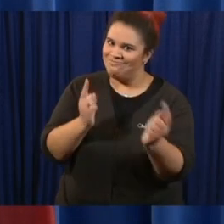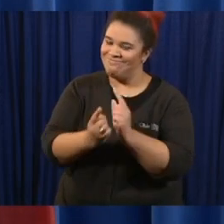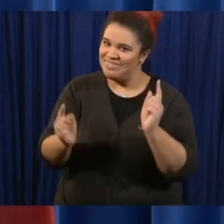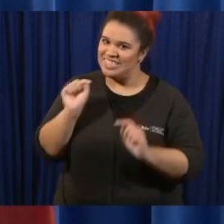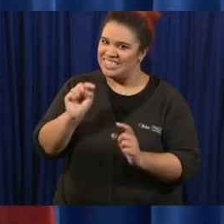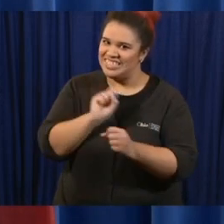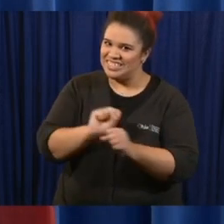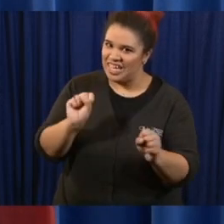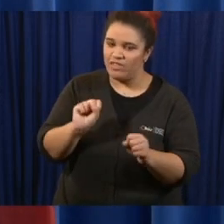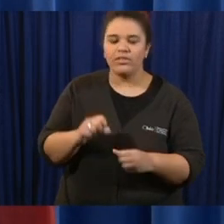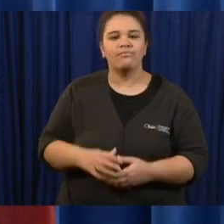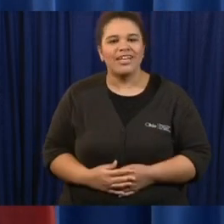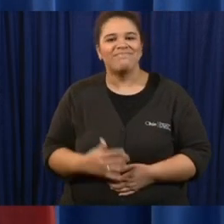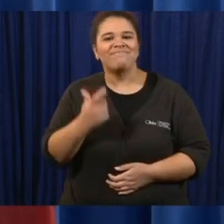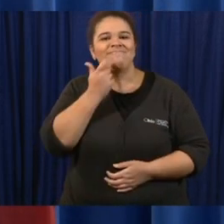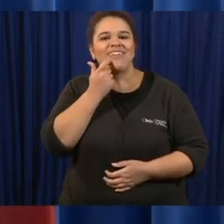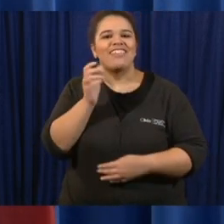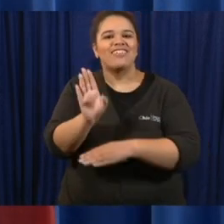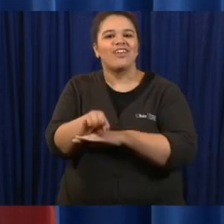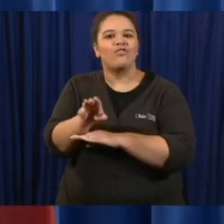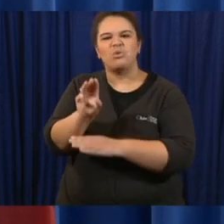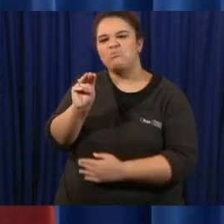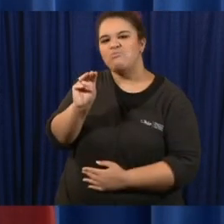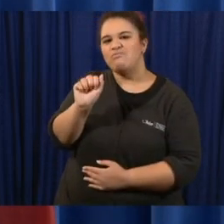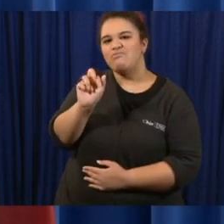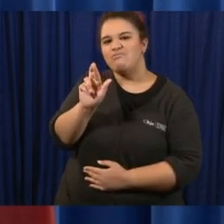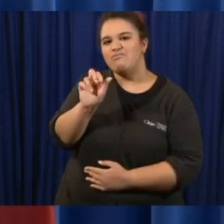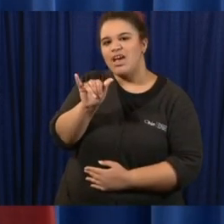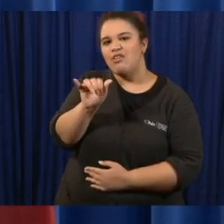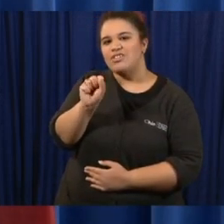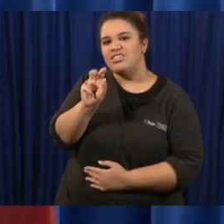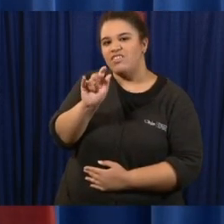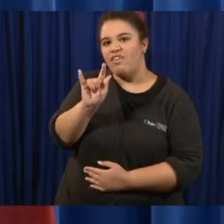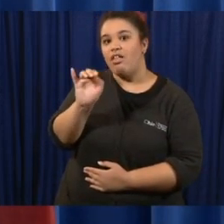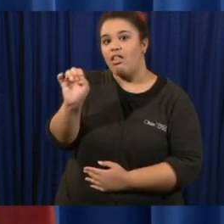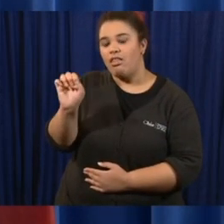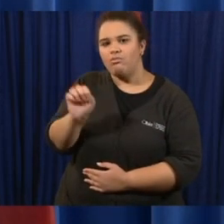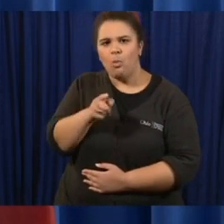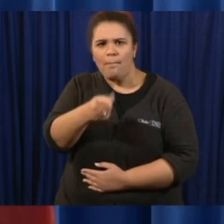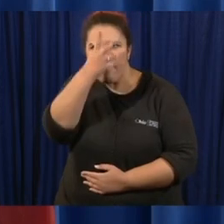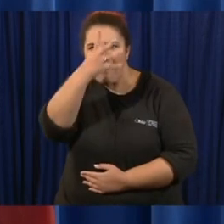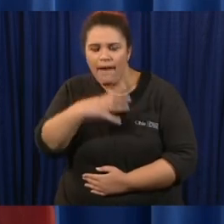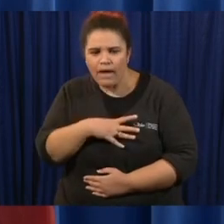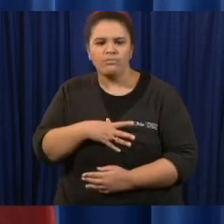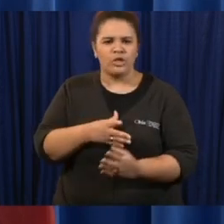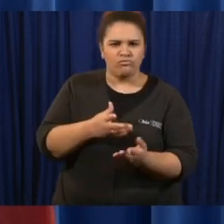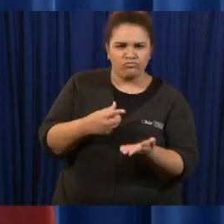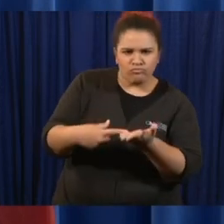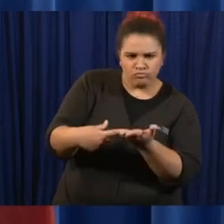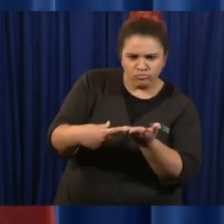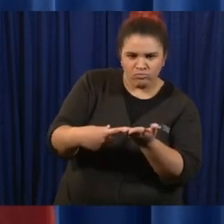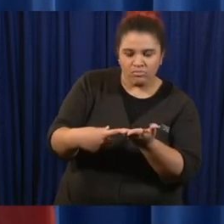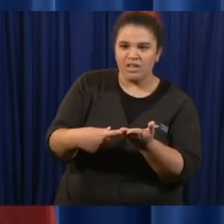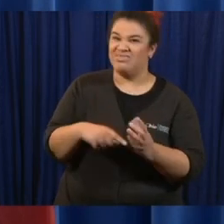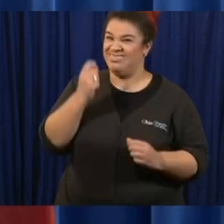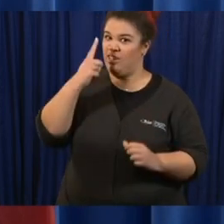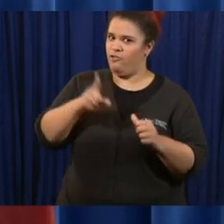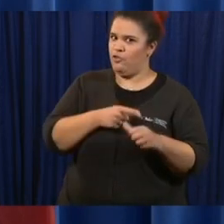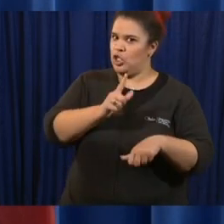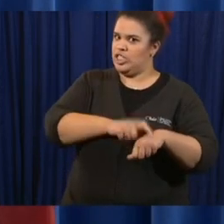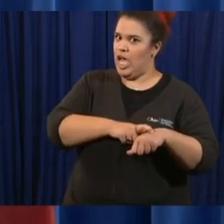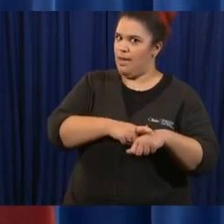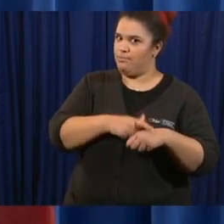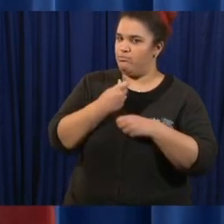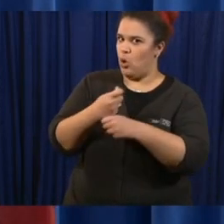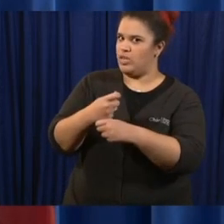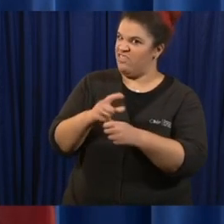man from Marysville this afternoon. I did an interview, in fact, and it's the first time he's ever protested. And his contention is that small businesses should